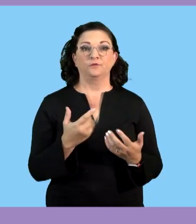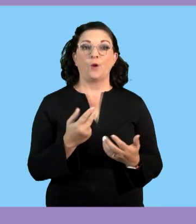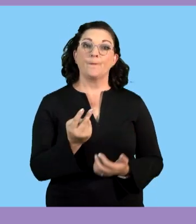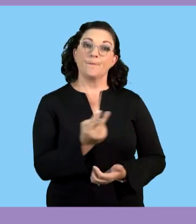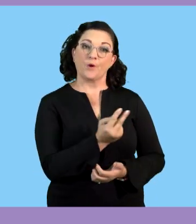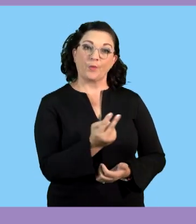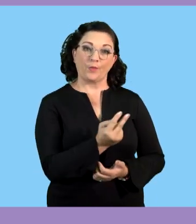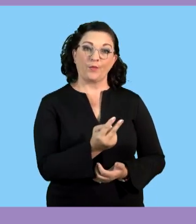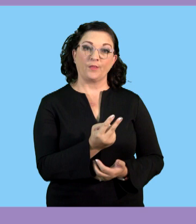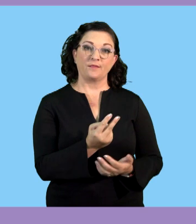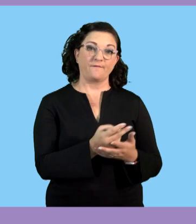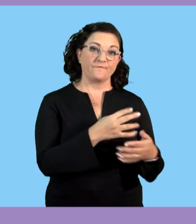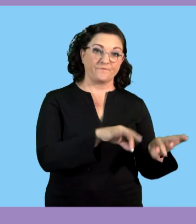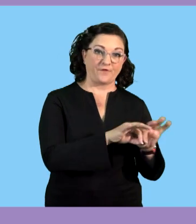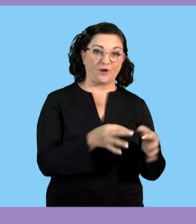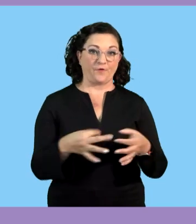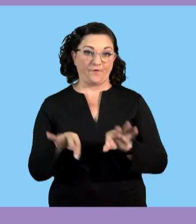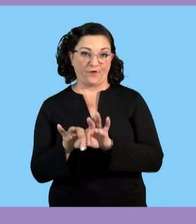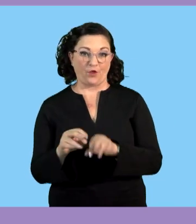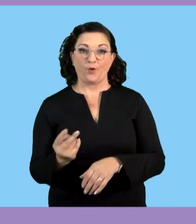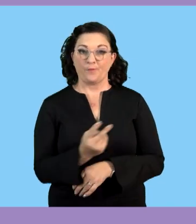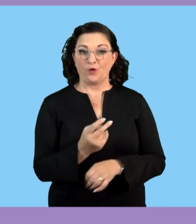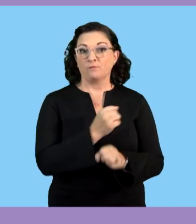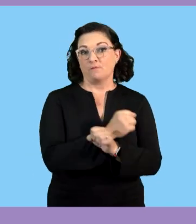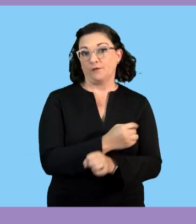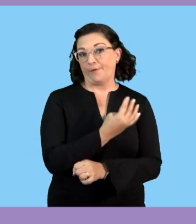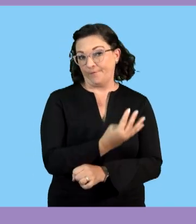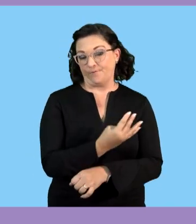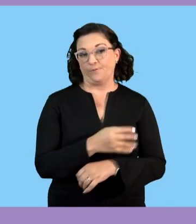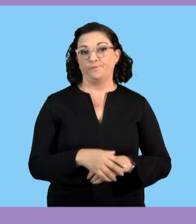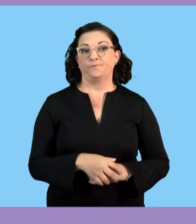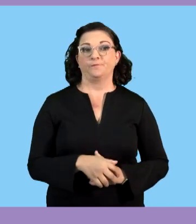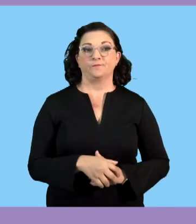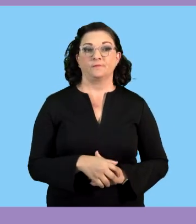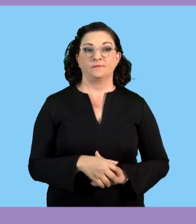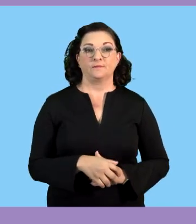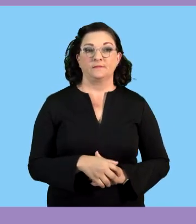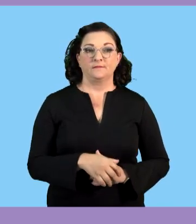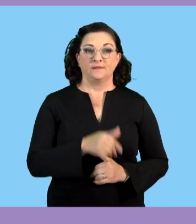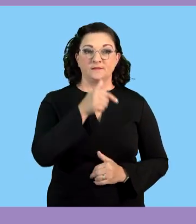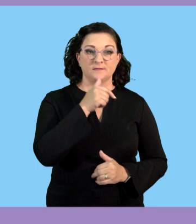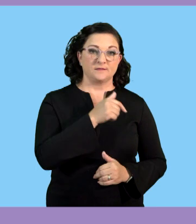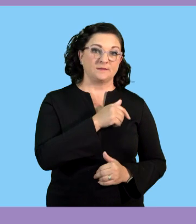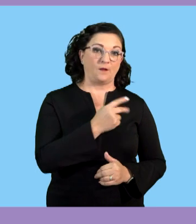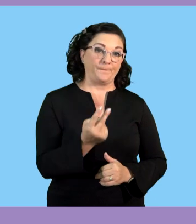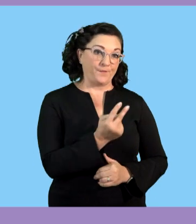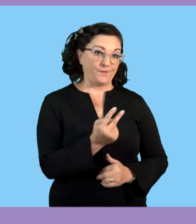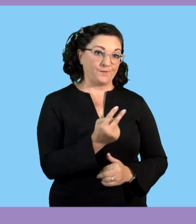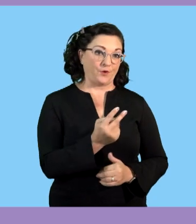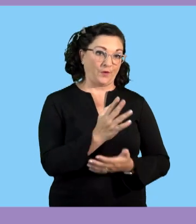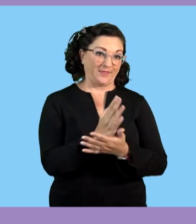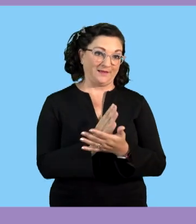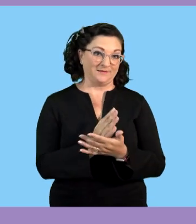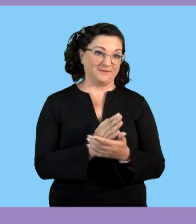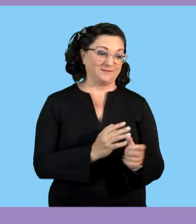multiply both of these values, or the value and the variable, by 4. So if I'm going to multiply both sides by